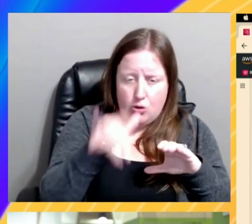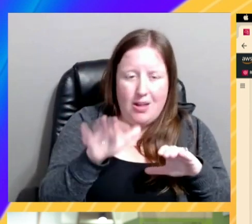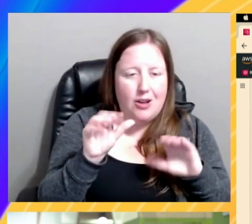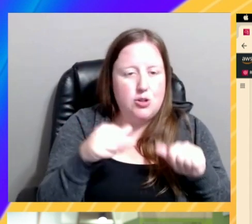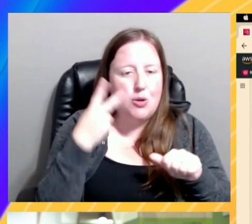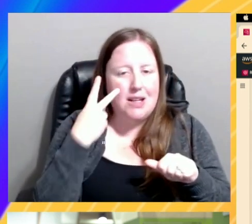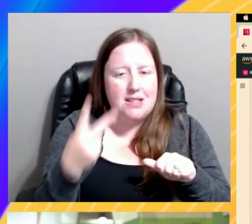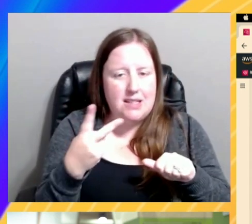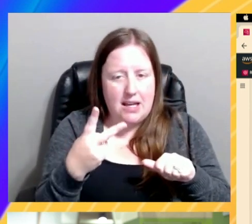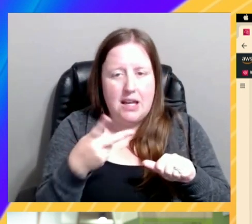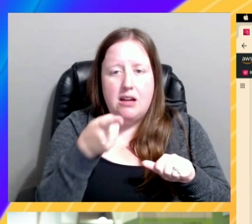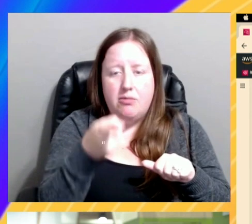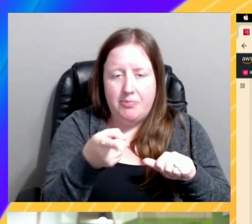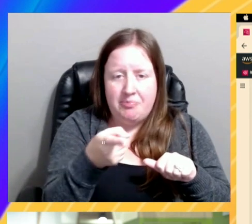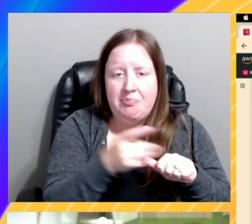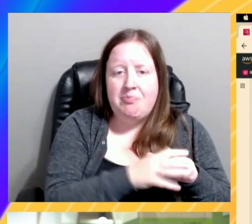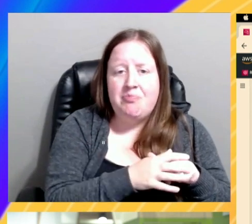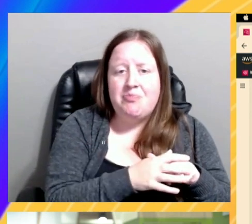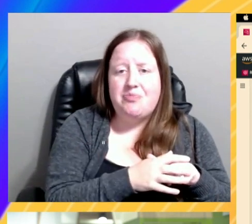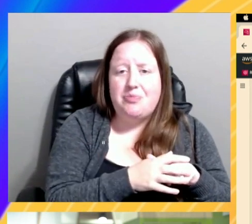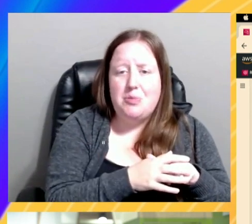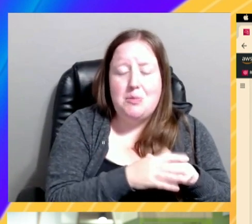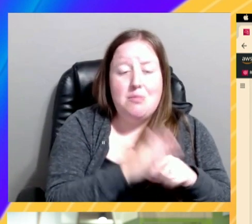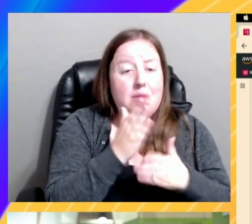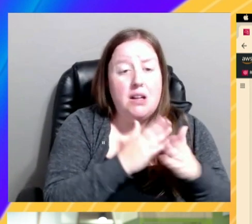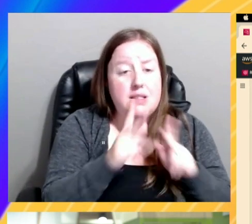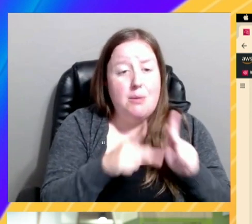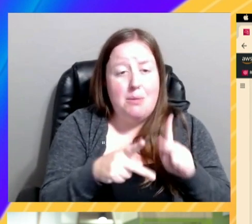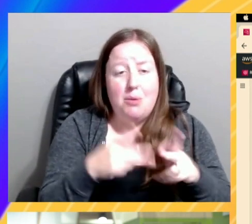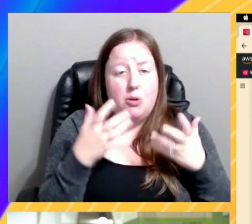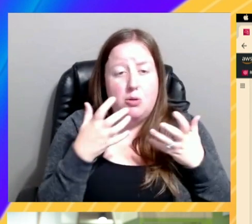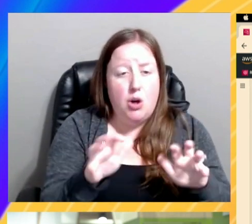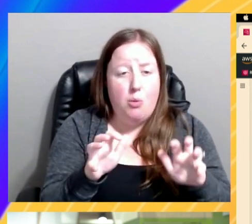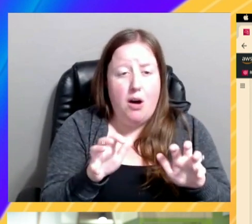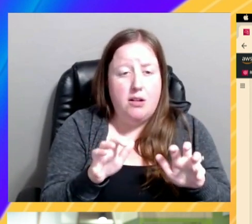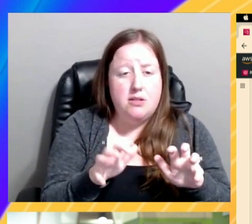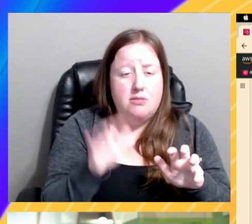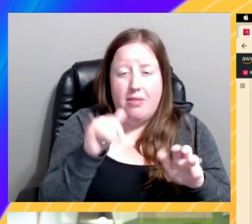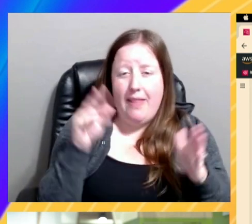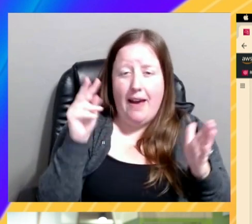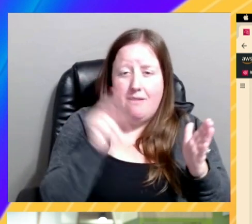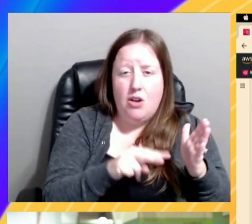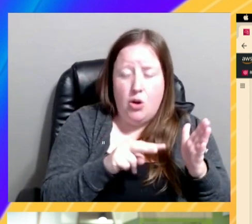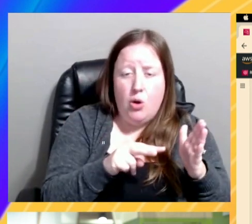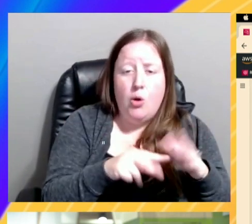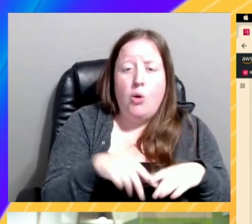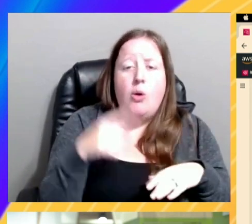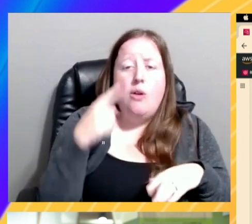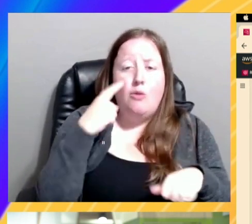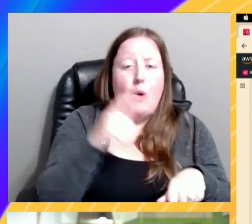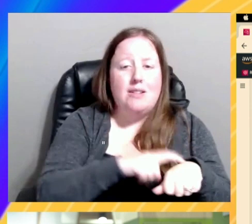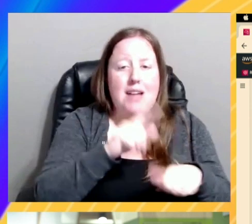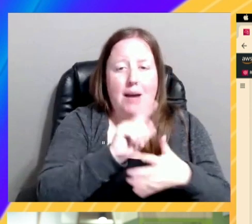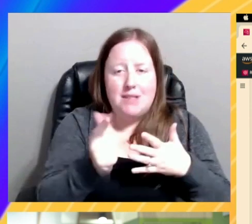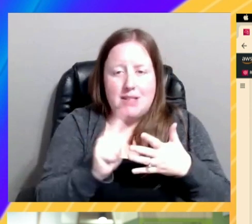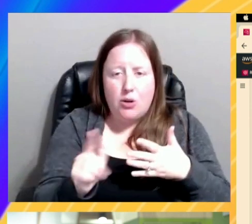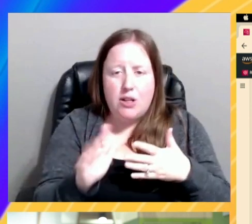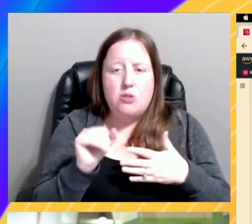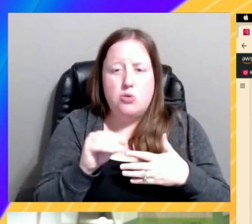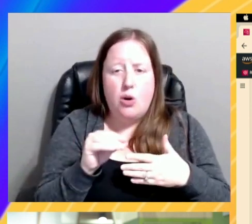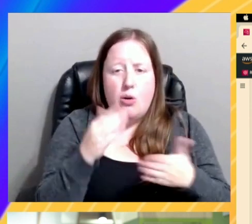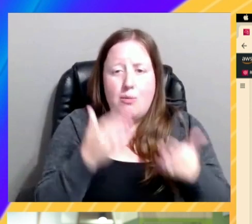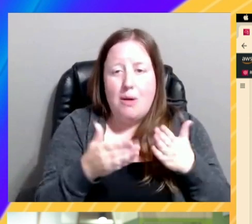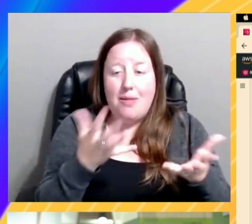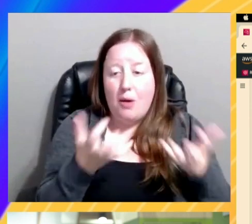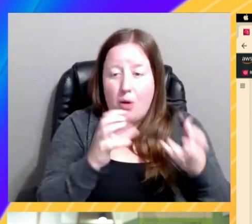here. Some people don't really want to view CPU as a time series data. So if they want to do something like a number, what you can do